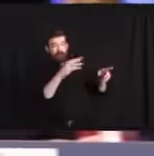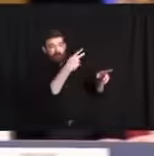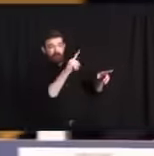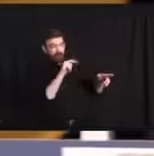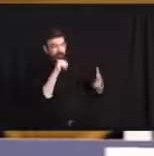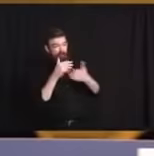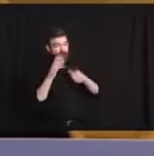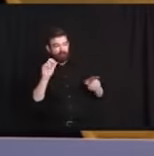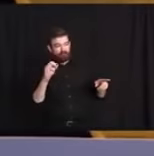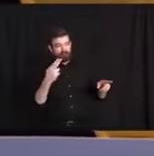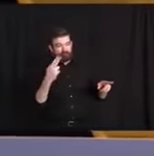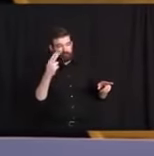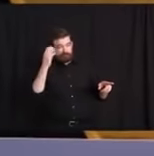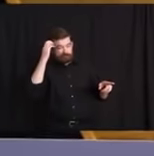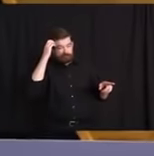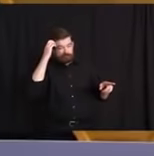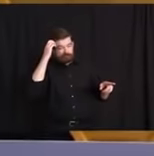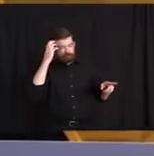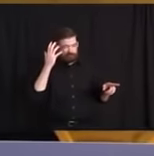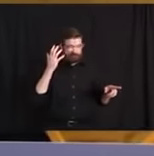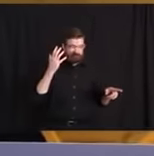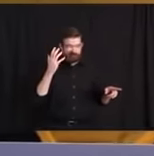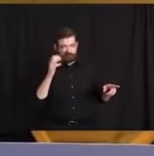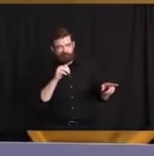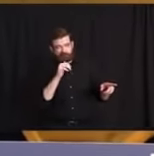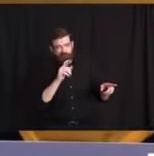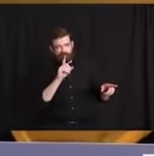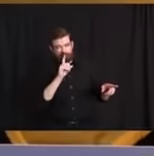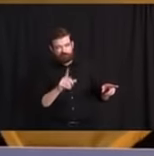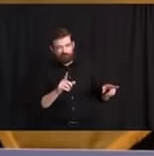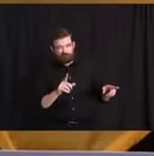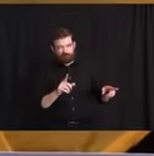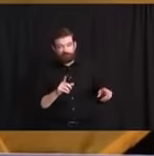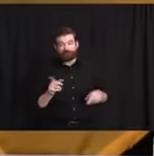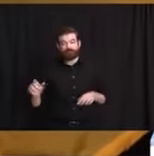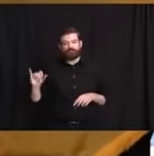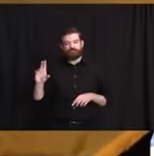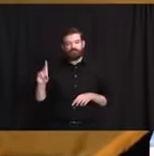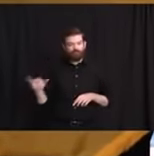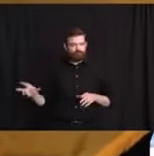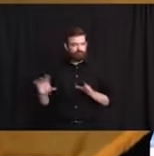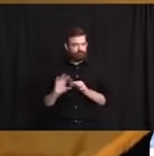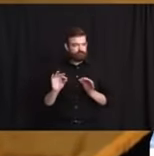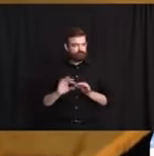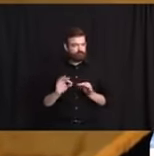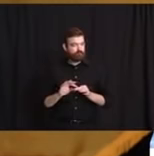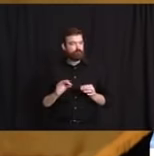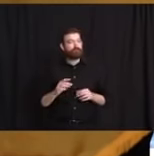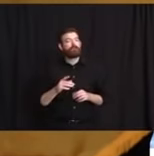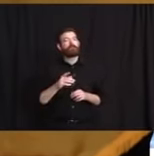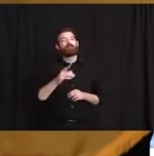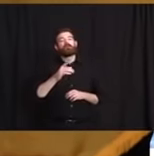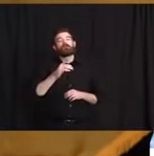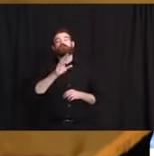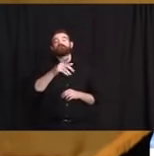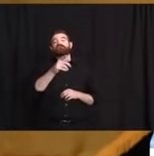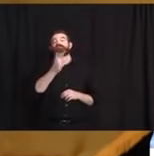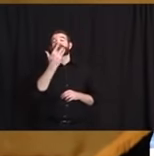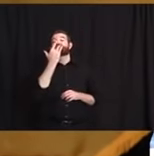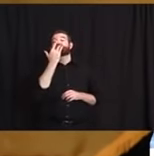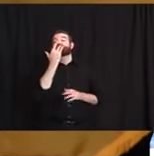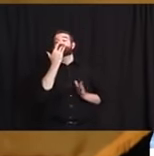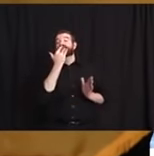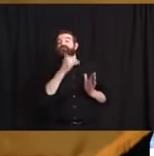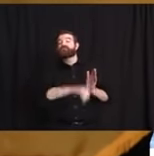of Health put out on resuming of elective procedures outlines the visitation requirements, which have not